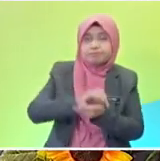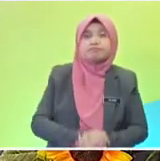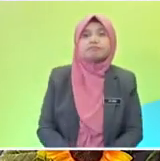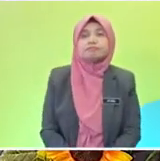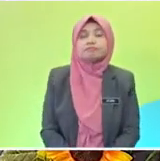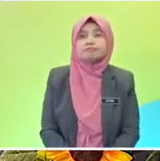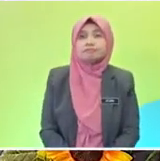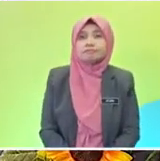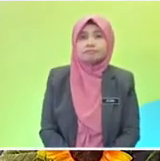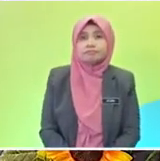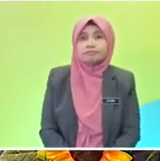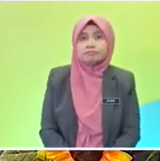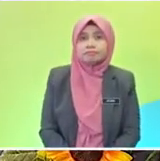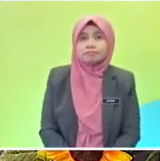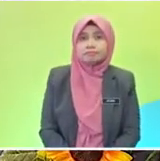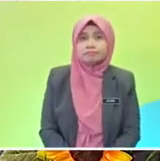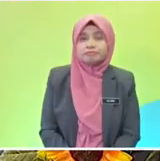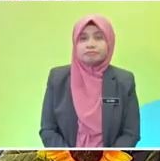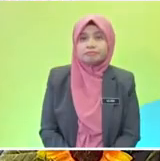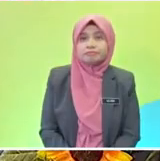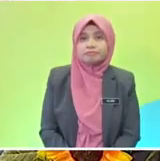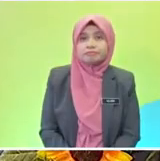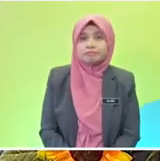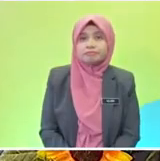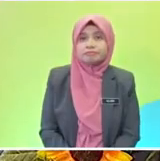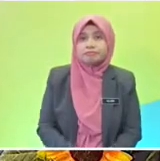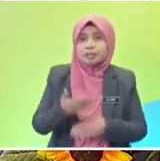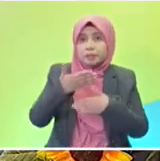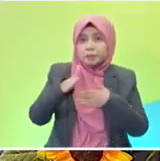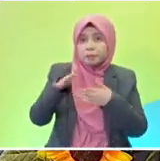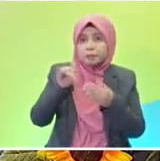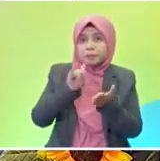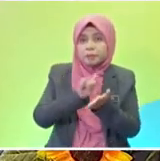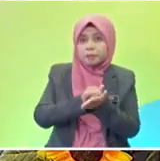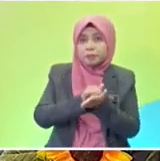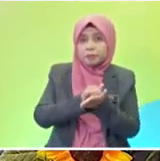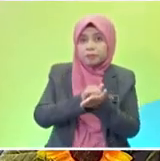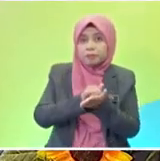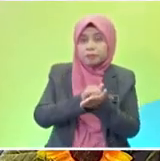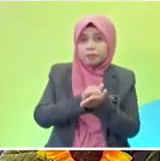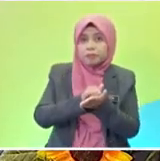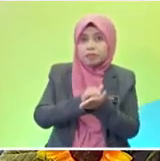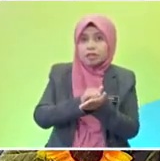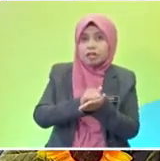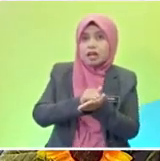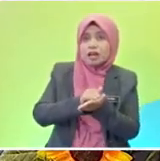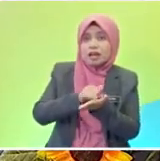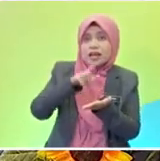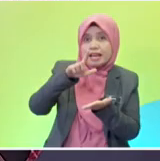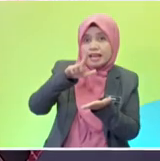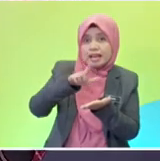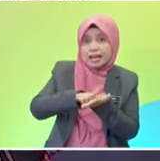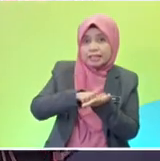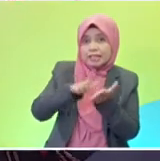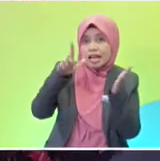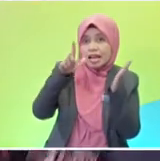All right, teacher. And how do we do the next step? We paste it here. Uh-huh. Ah, like